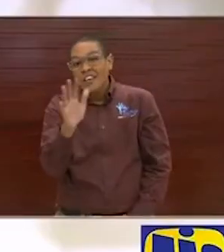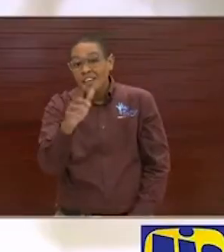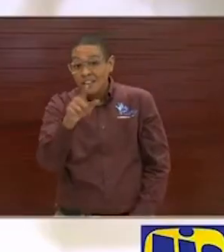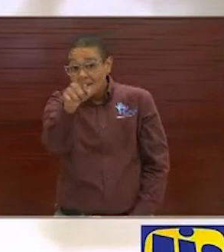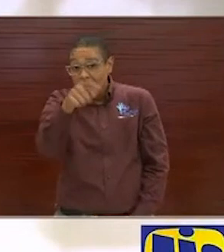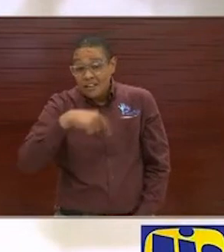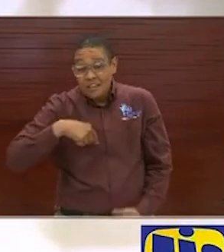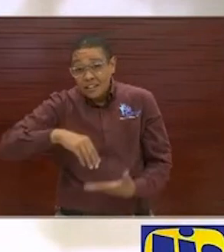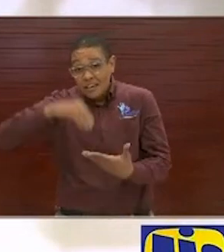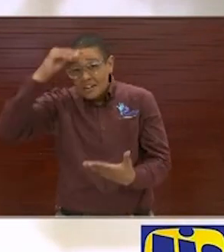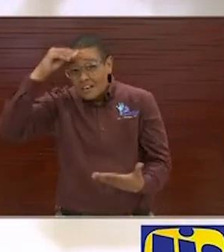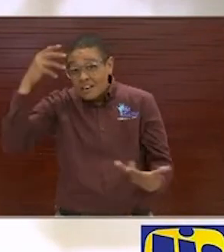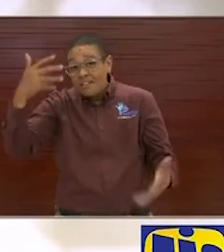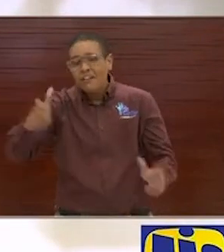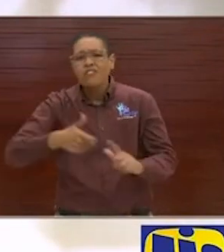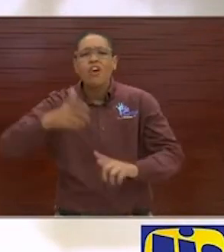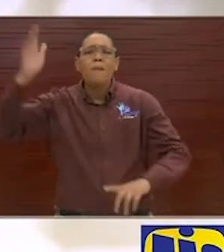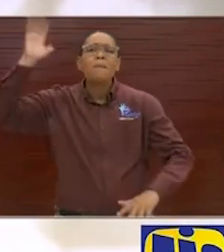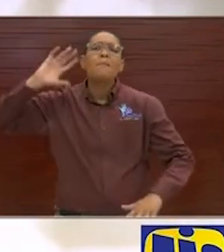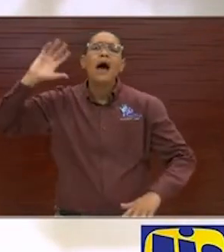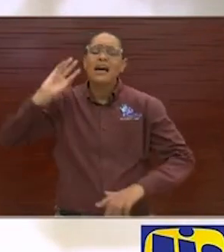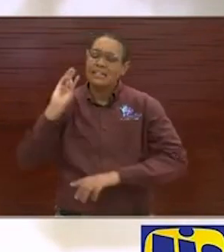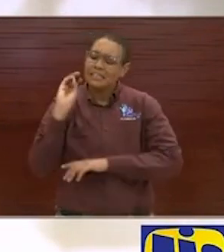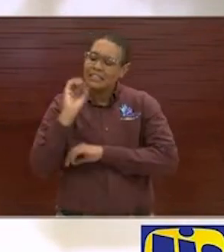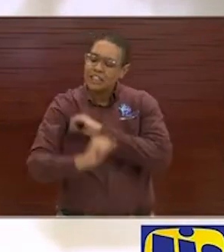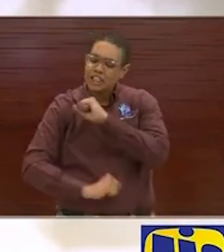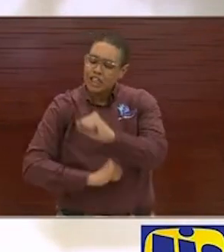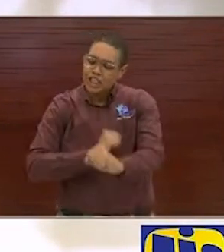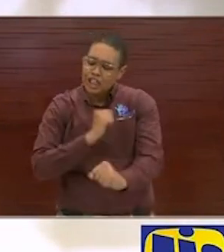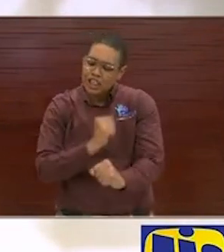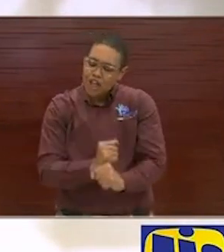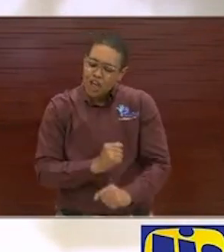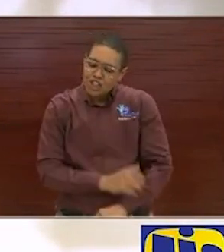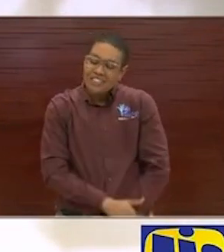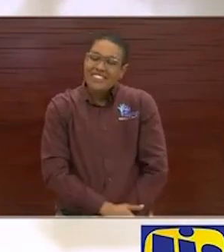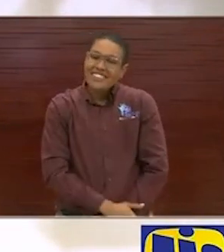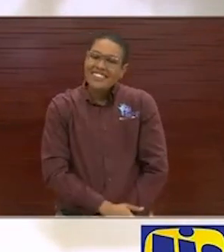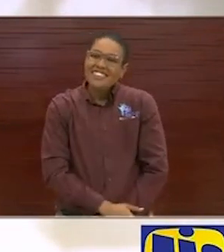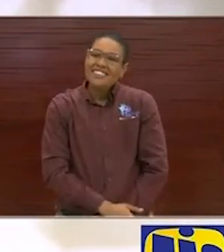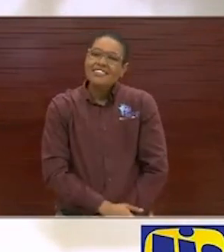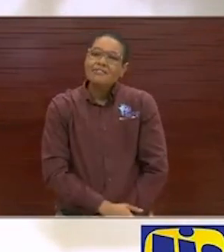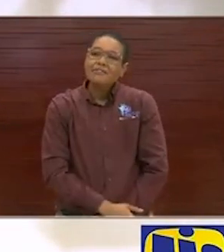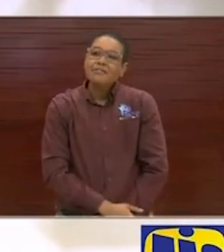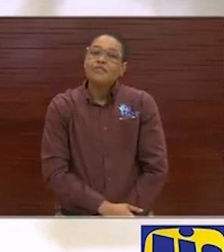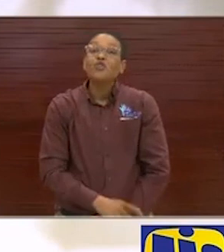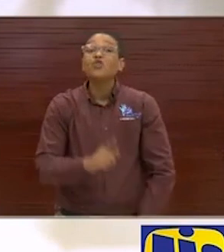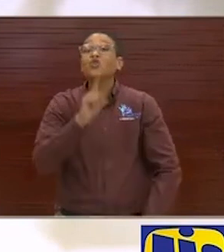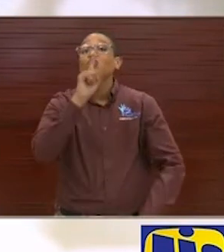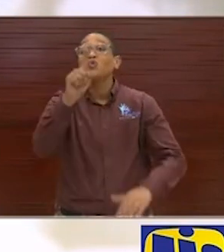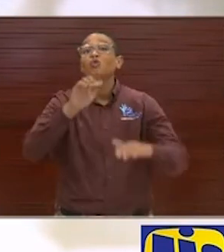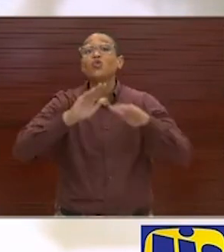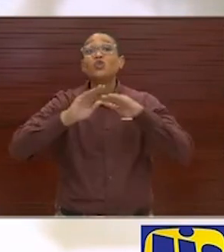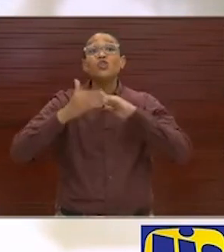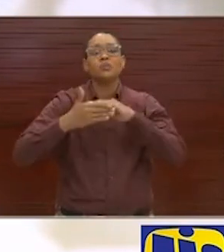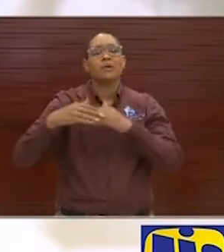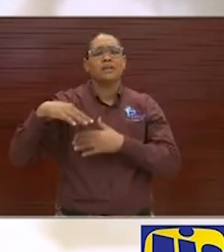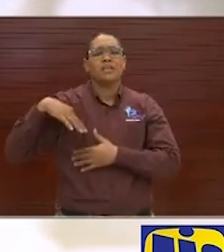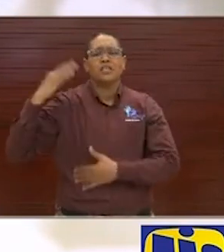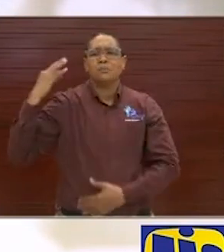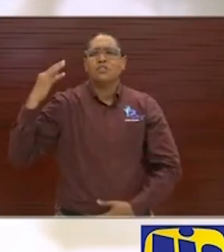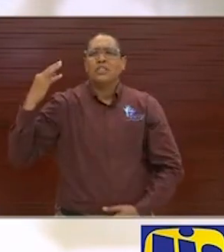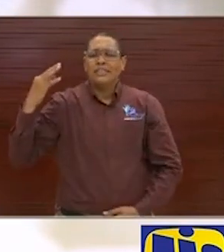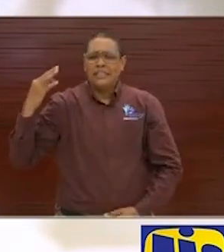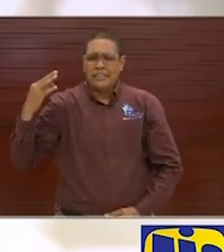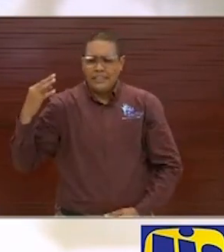anything from the past 60 years, it is that in true Jamaican spirit, we